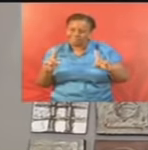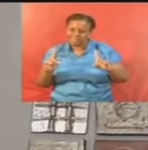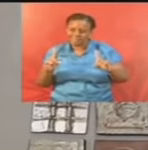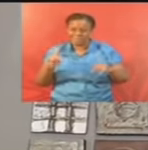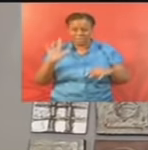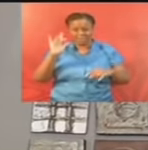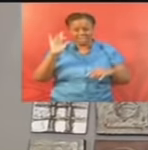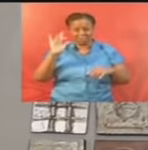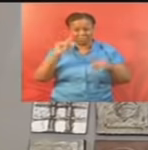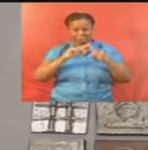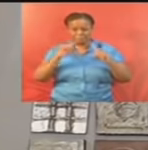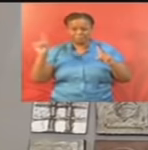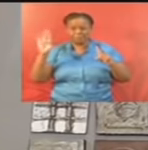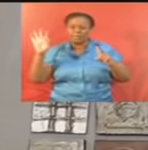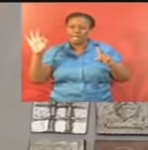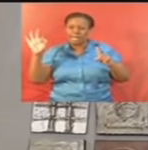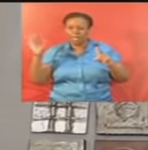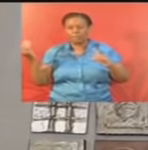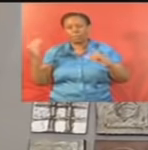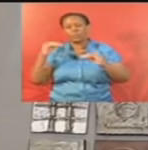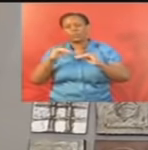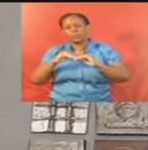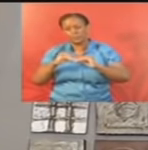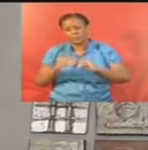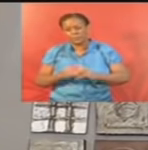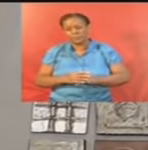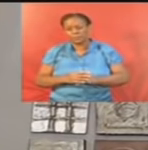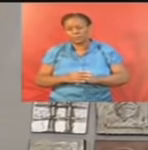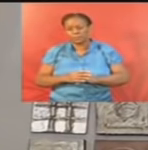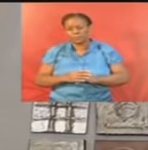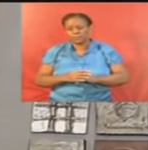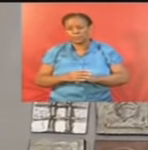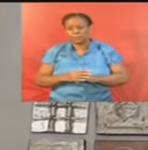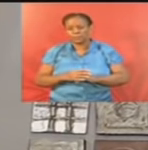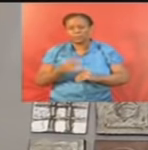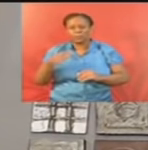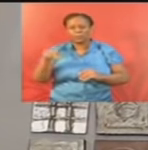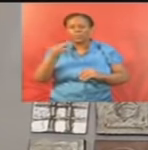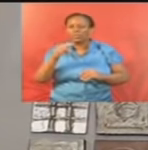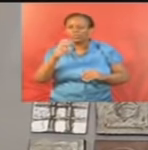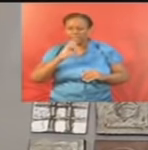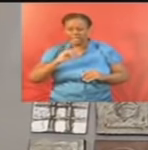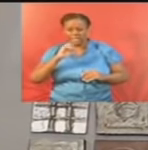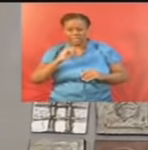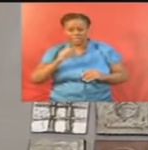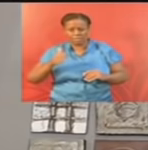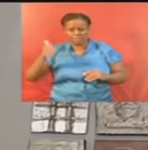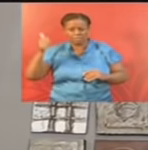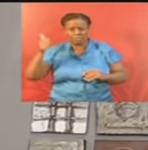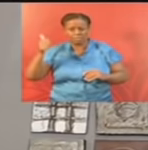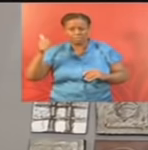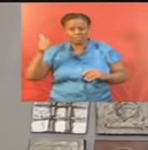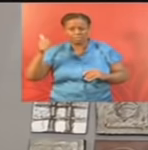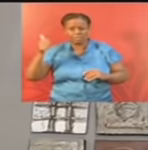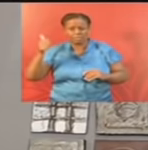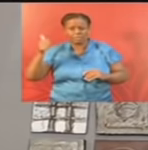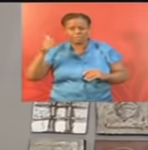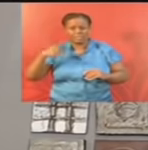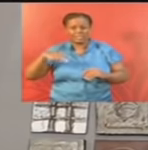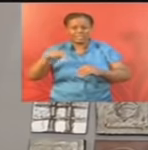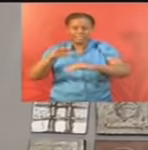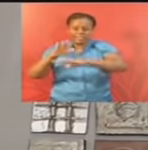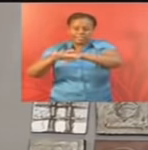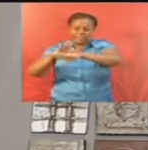pre-existing conditions or that they're in an older age group, we are really sending a warning and asking the persons in older age groups and with